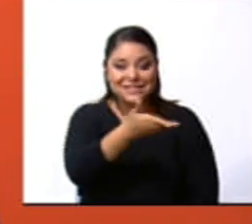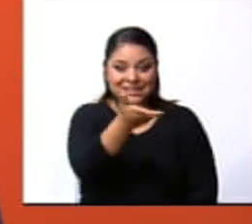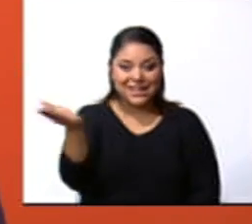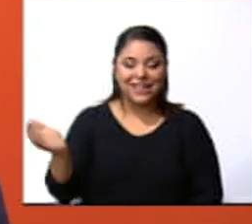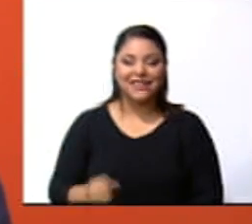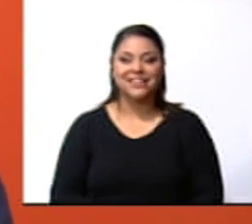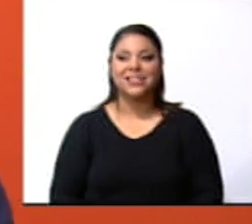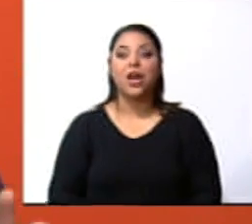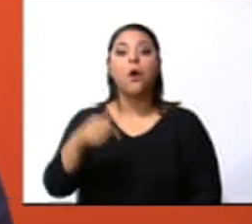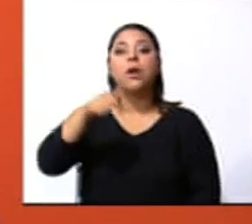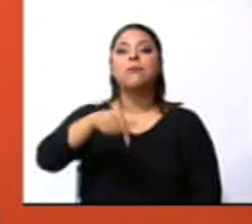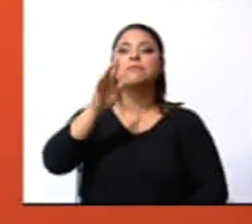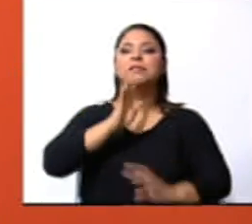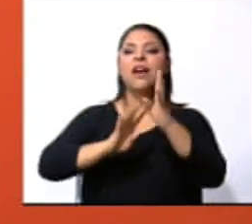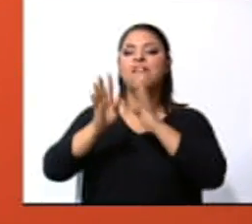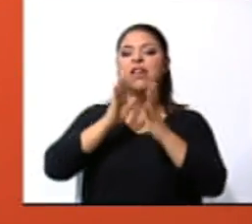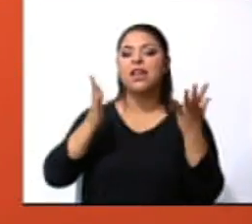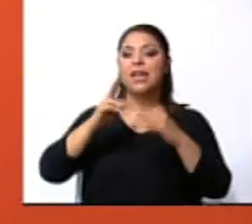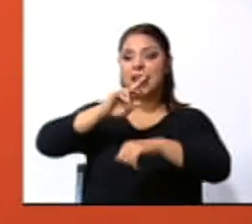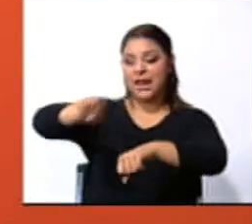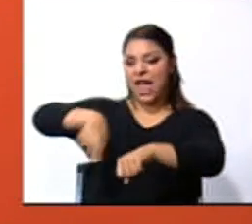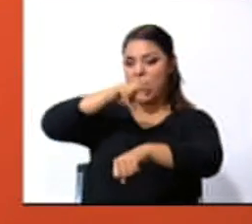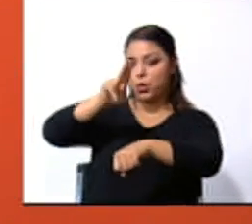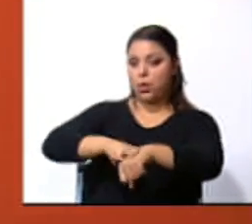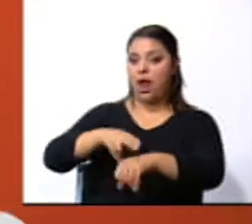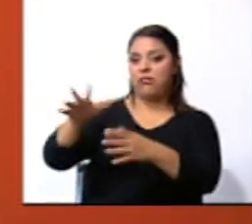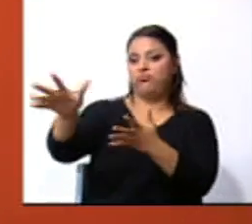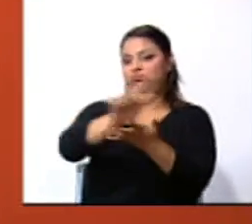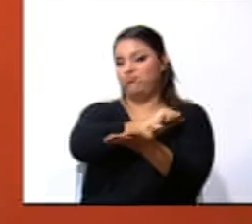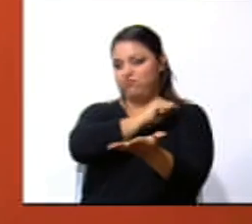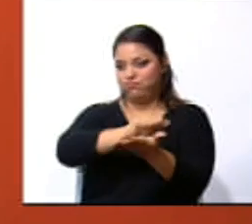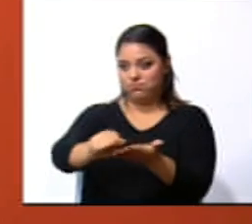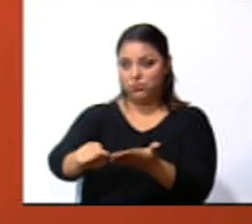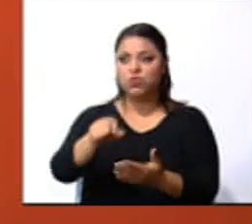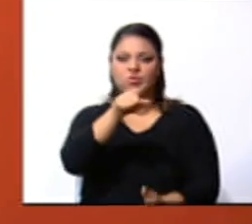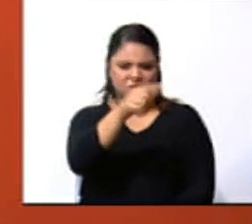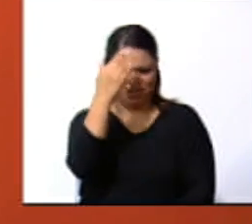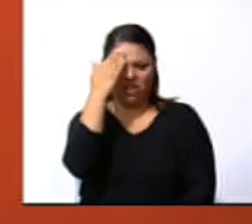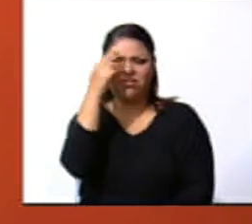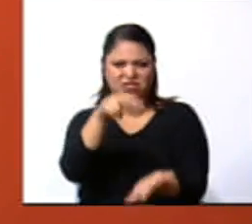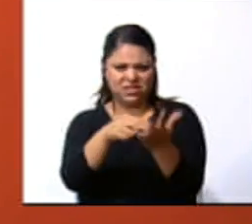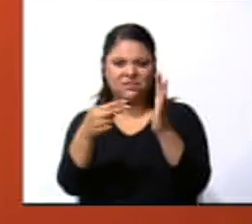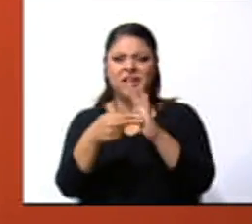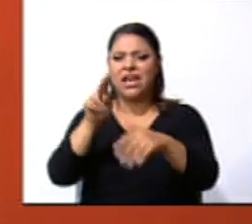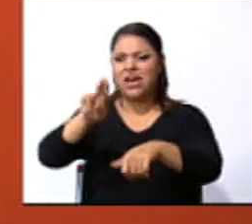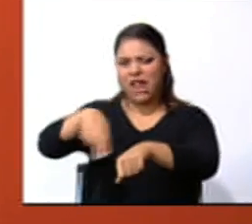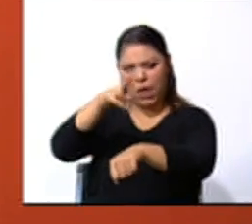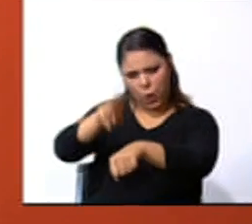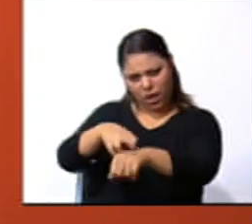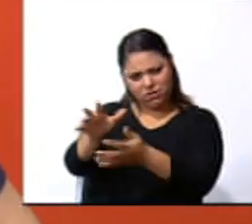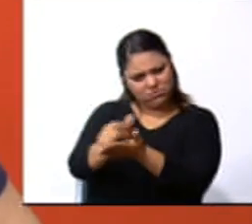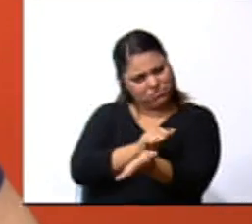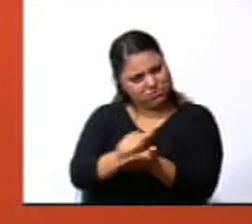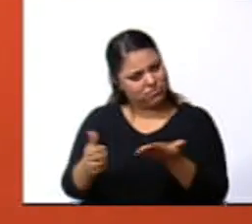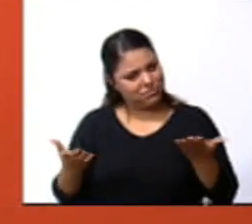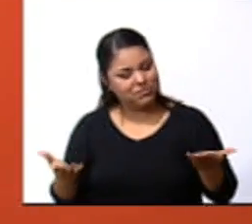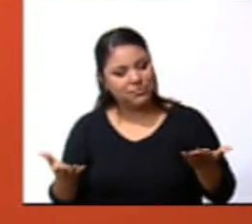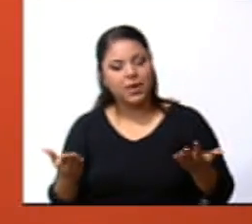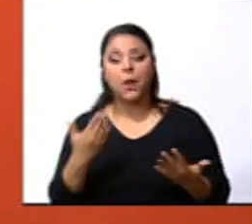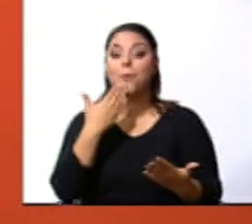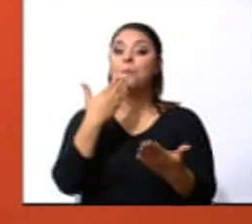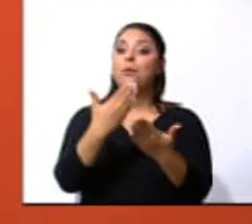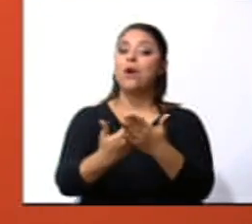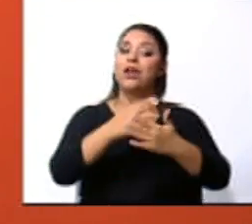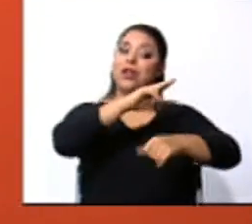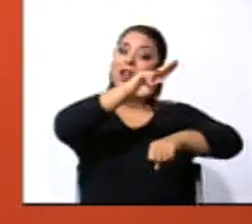Today, we will talk about natural disasters. Do you know what a natural disaster is? Well, a